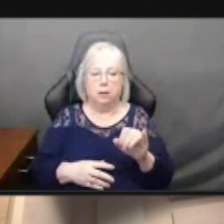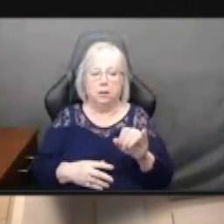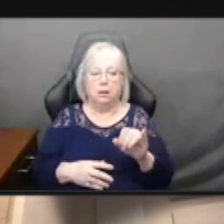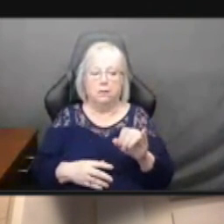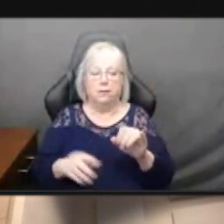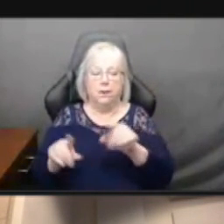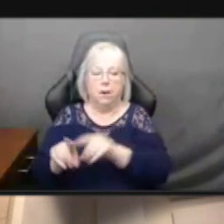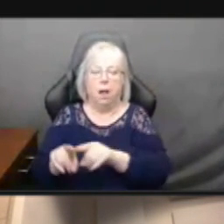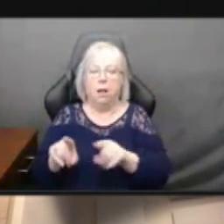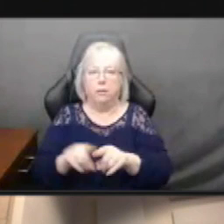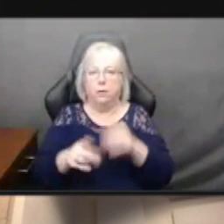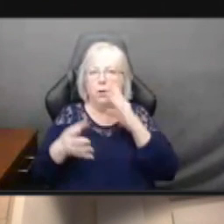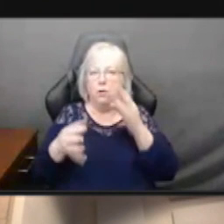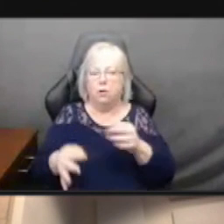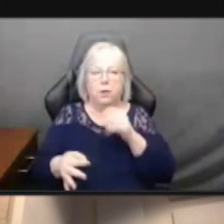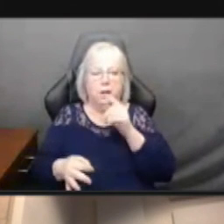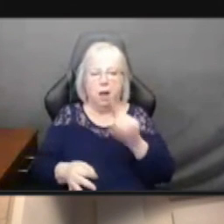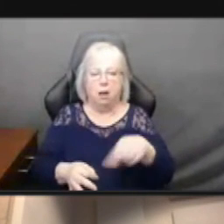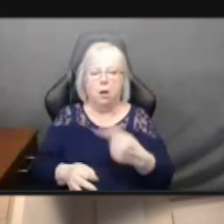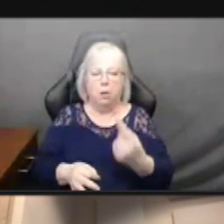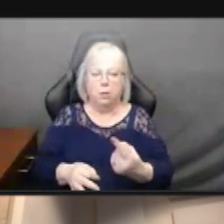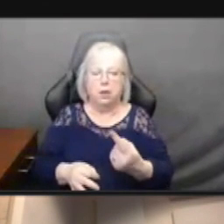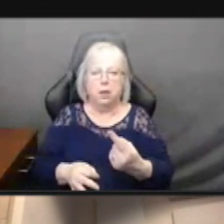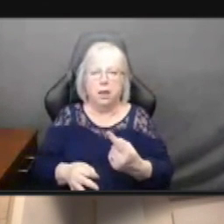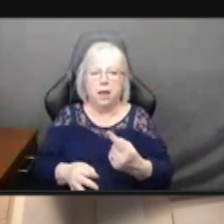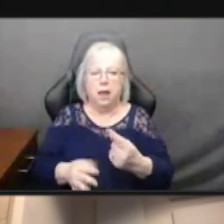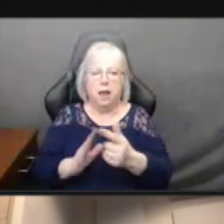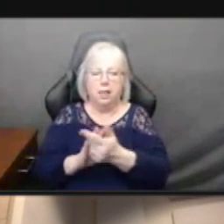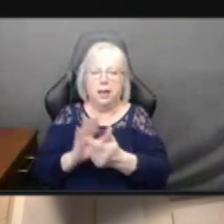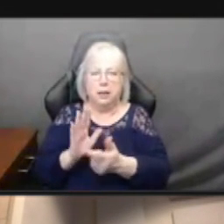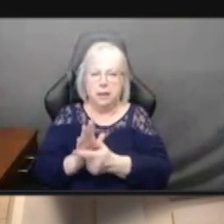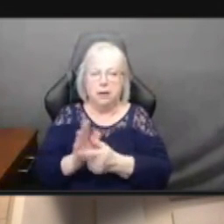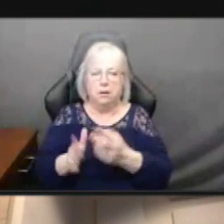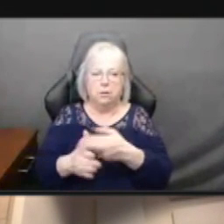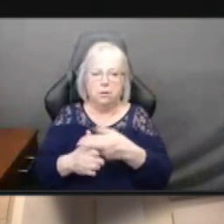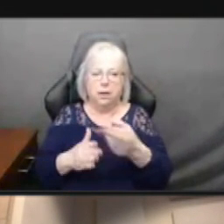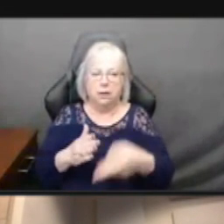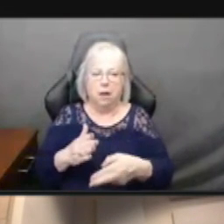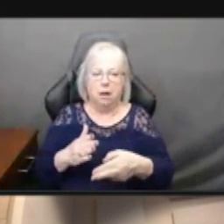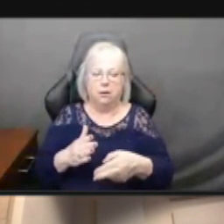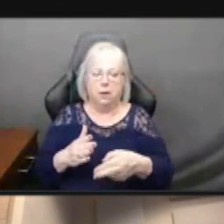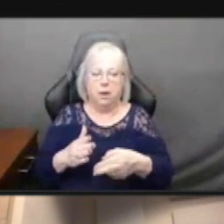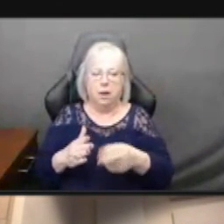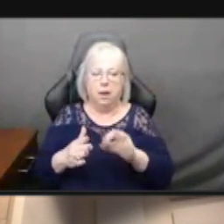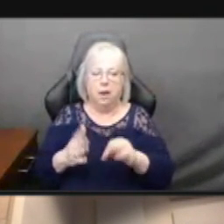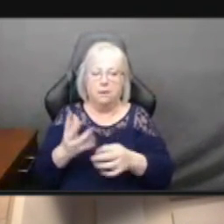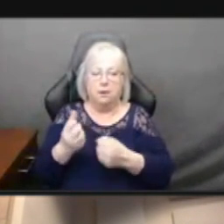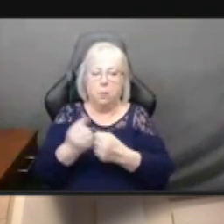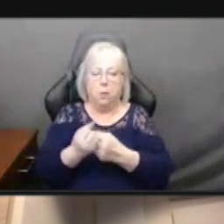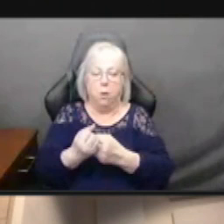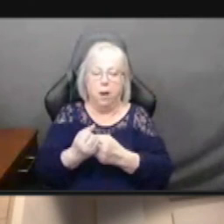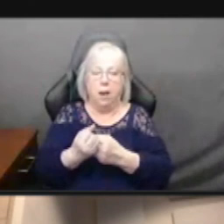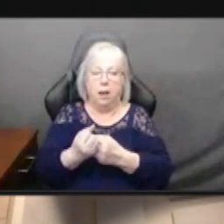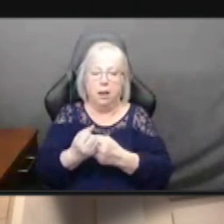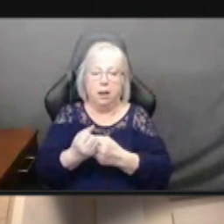also determine not only the legal ramifications of supporting a